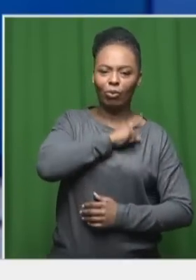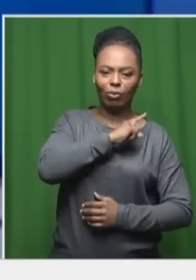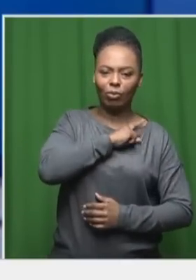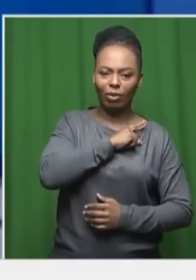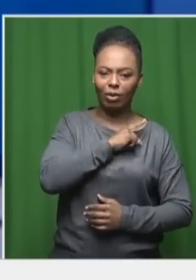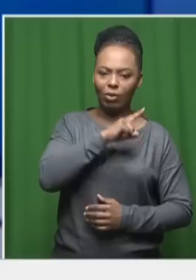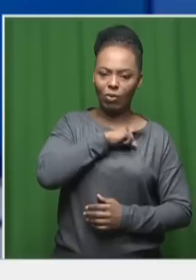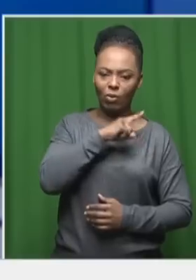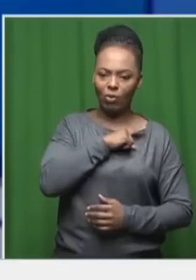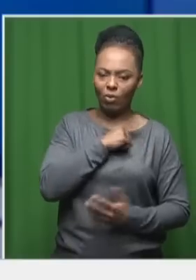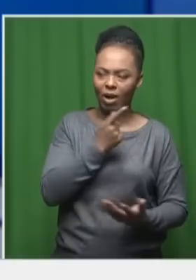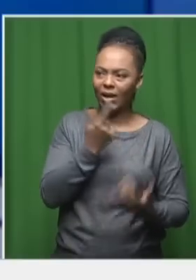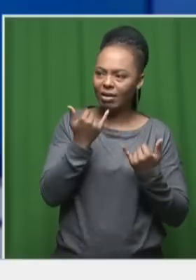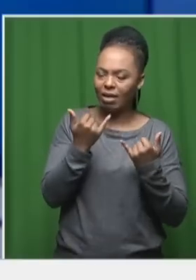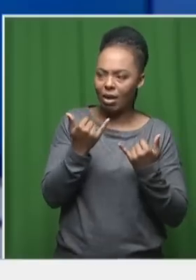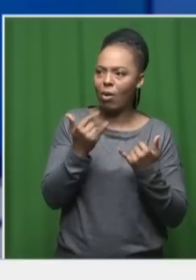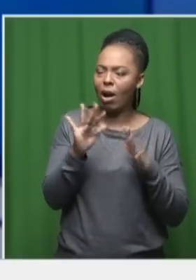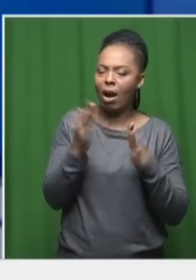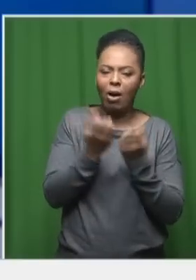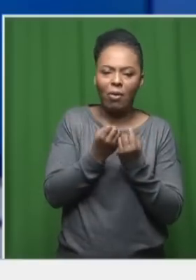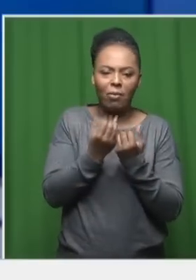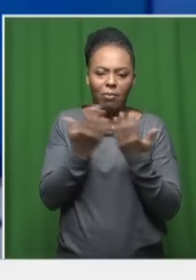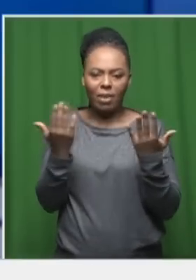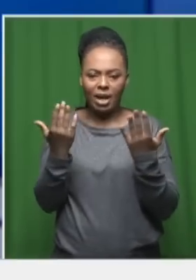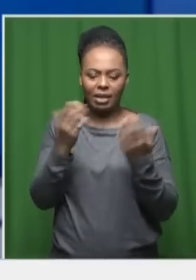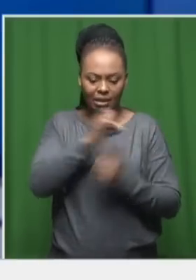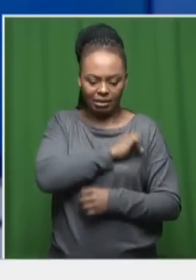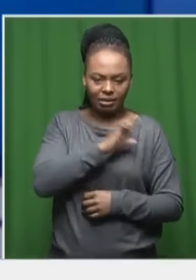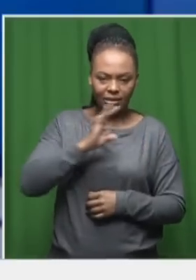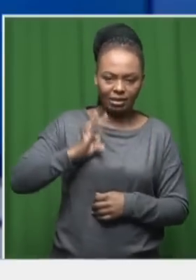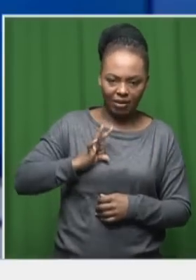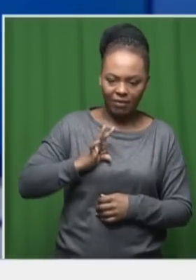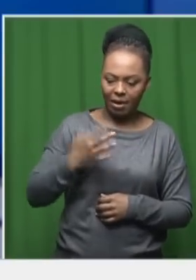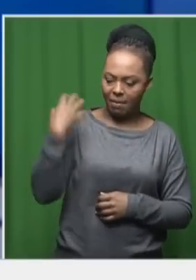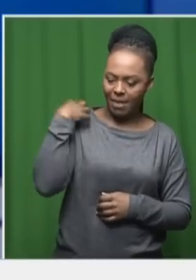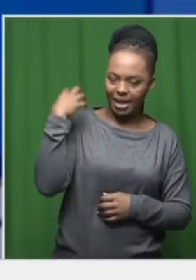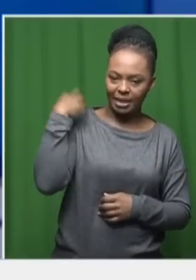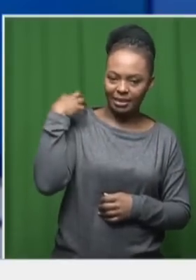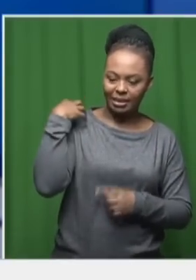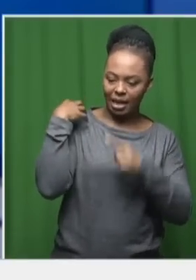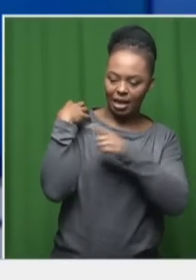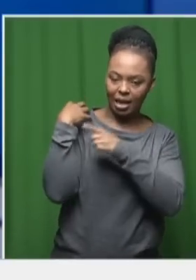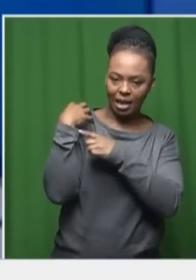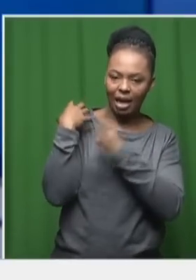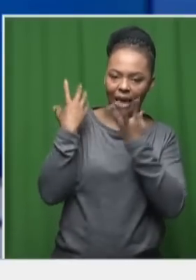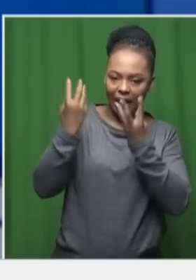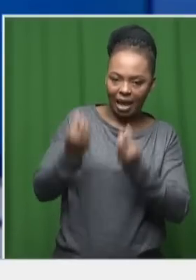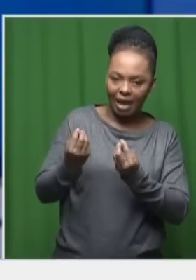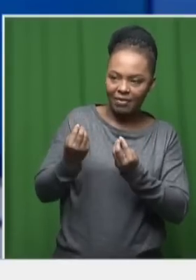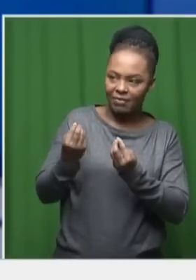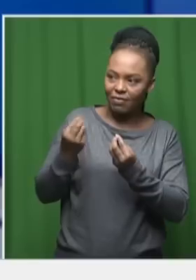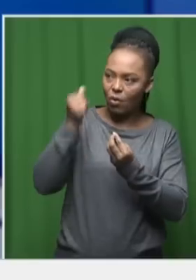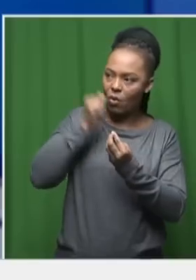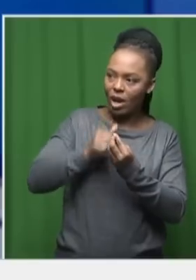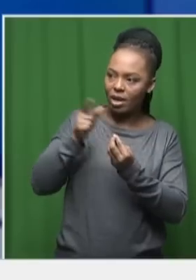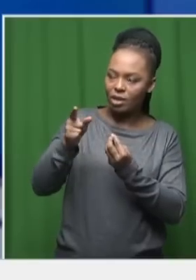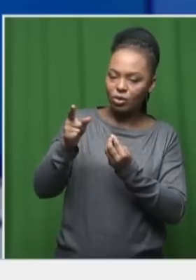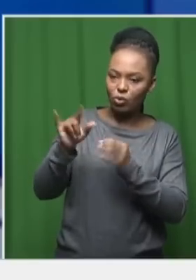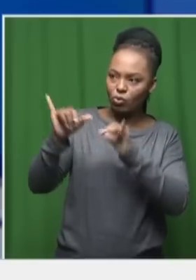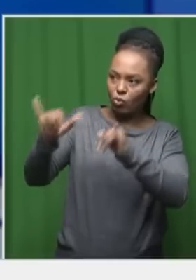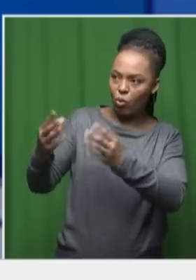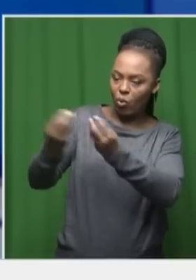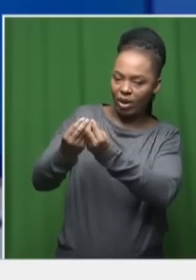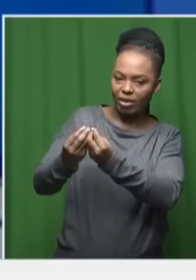at the provision of how many staff a minister, for example, has at their disposal, the mind